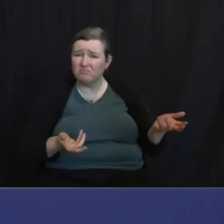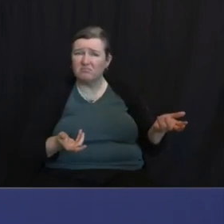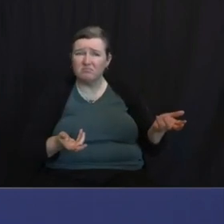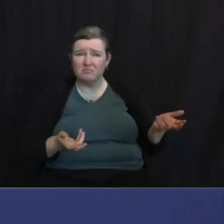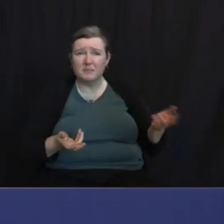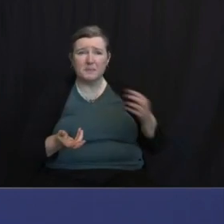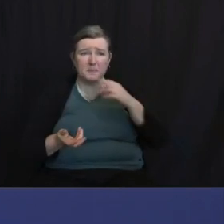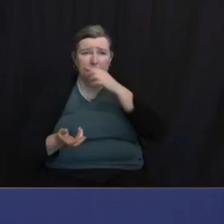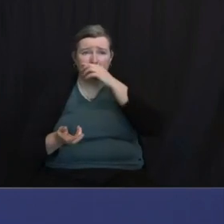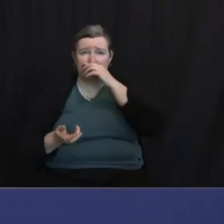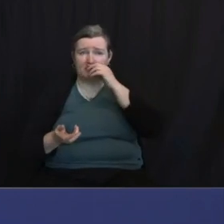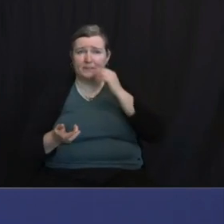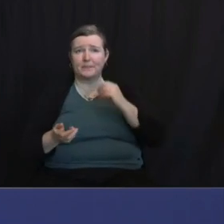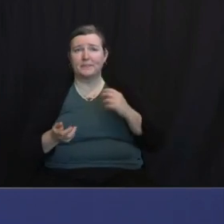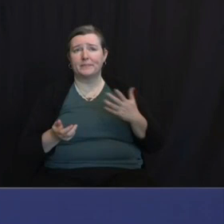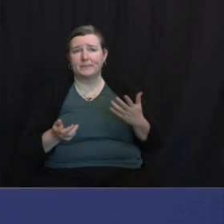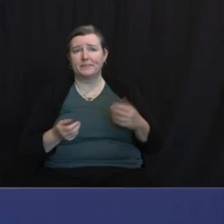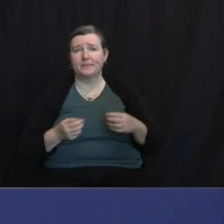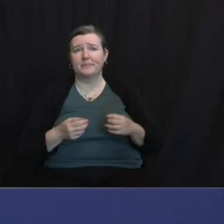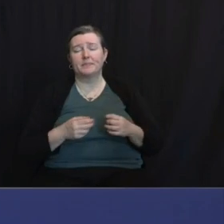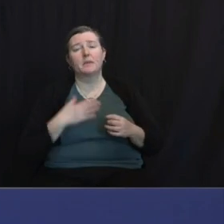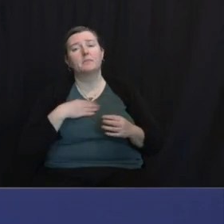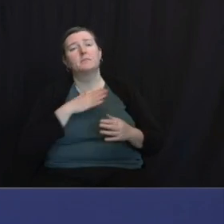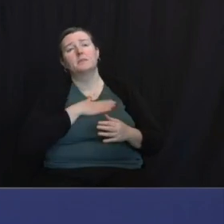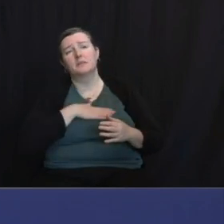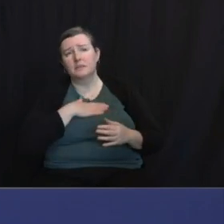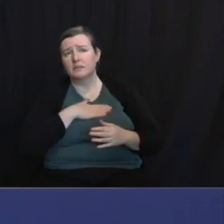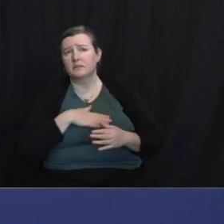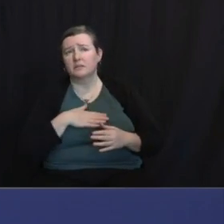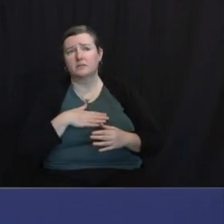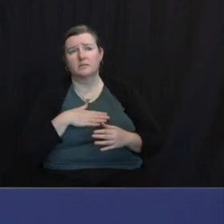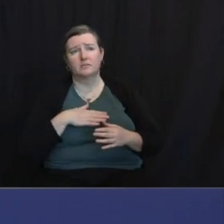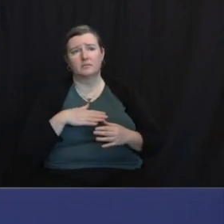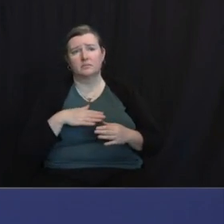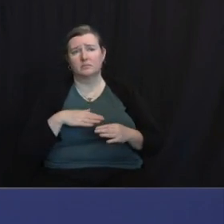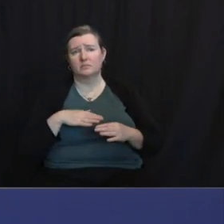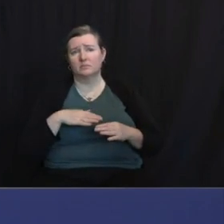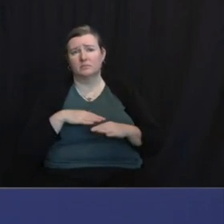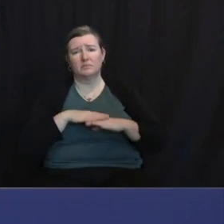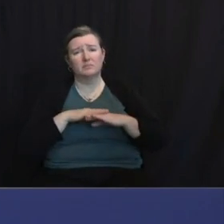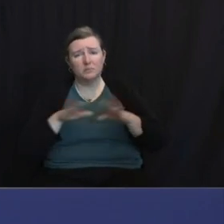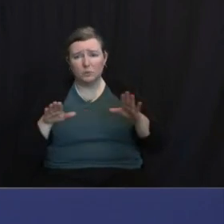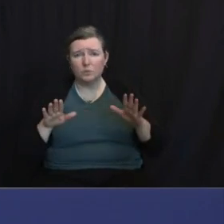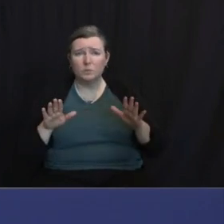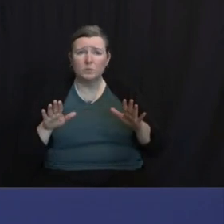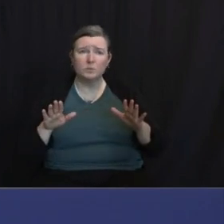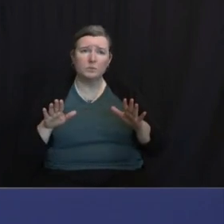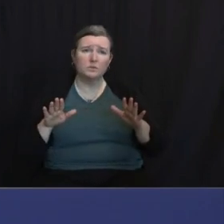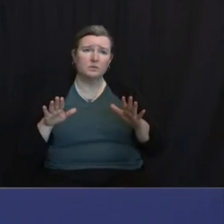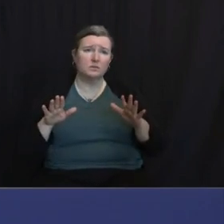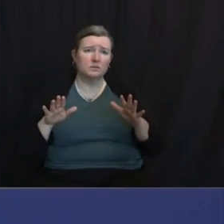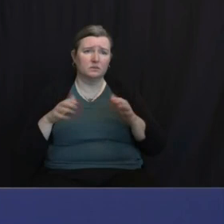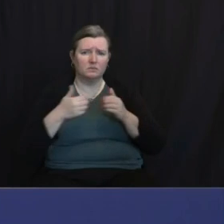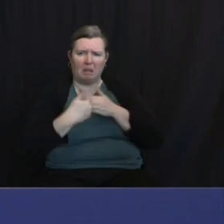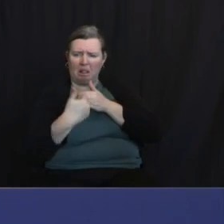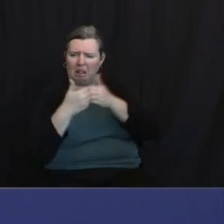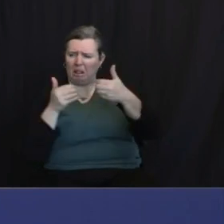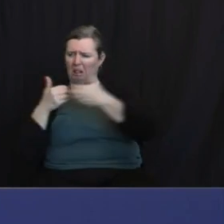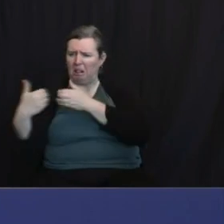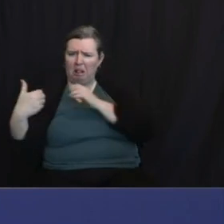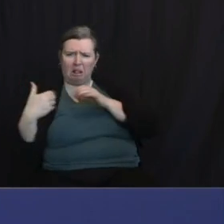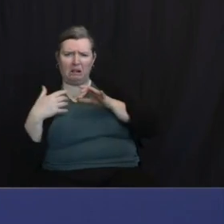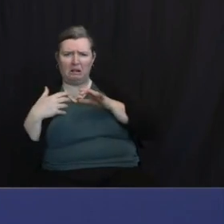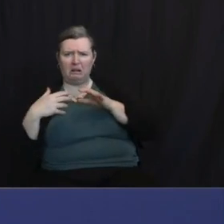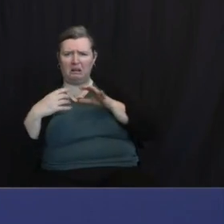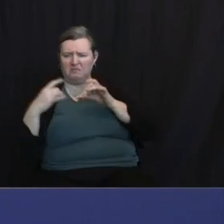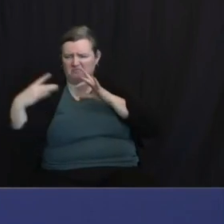we all please not try to take the easy, divisive, us versus them route, but let's remember we're